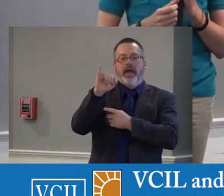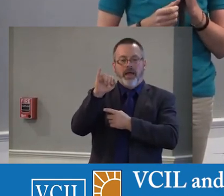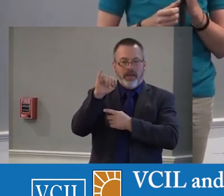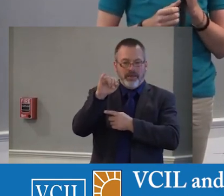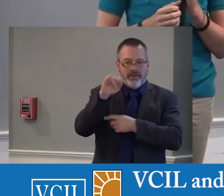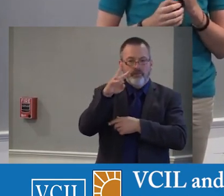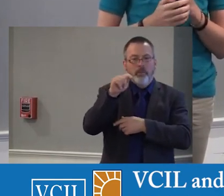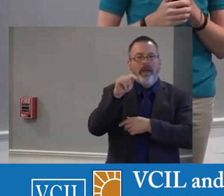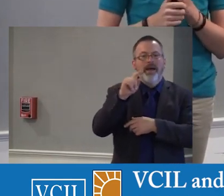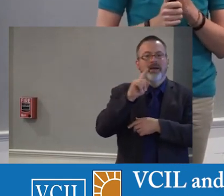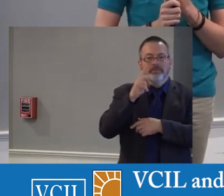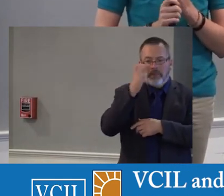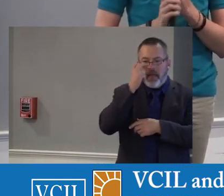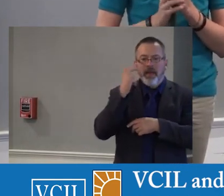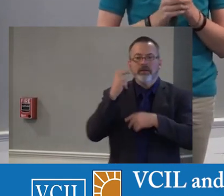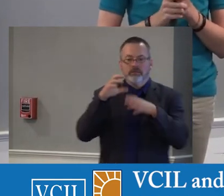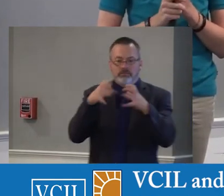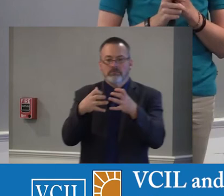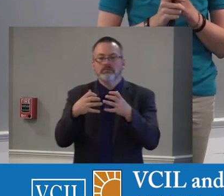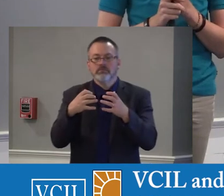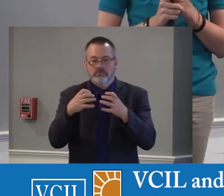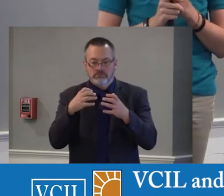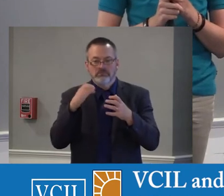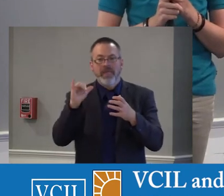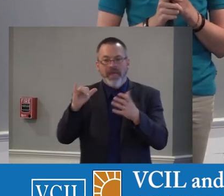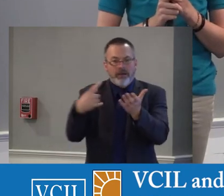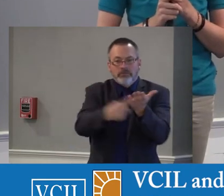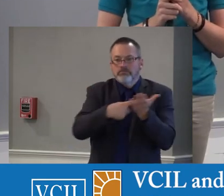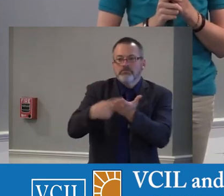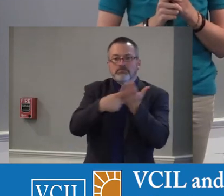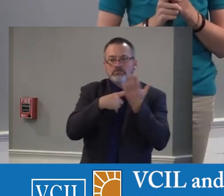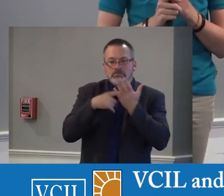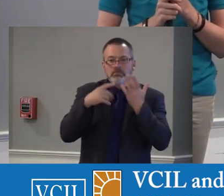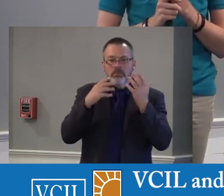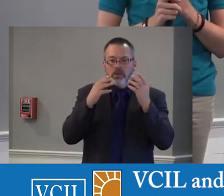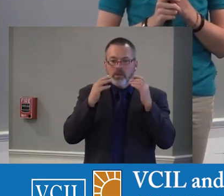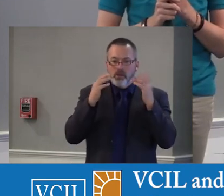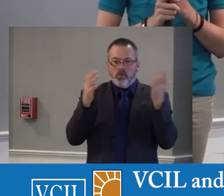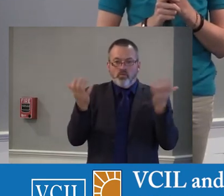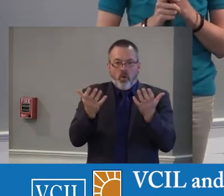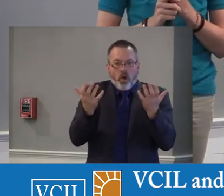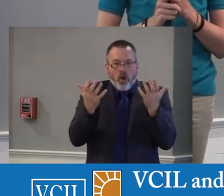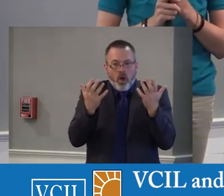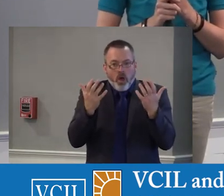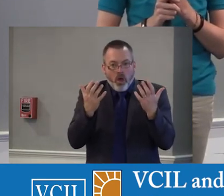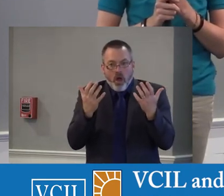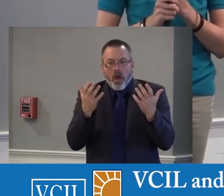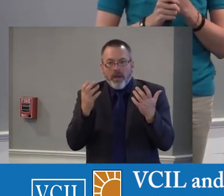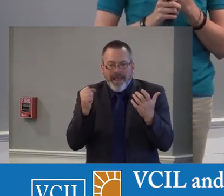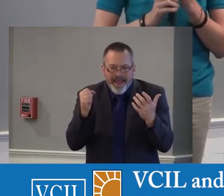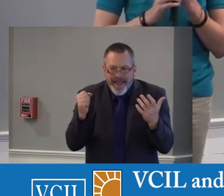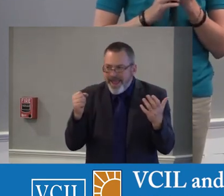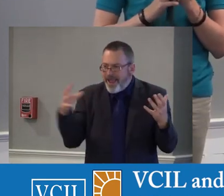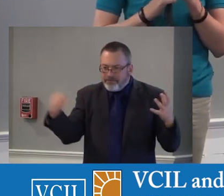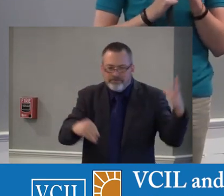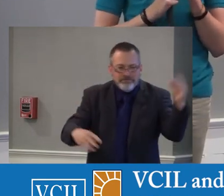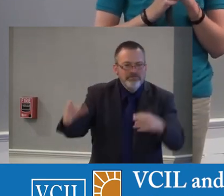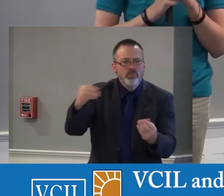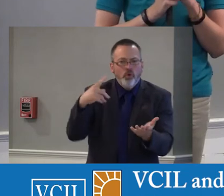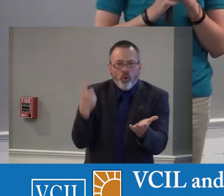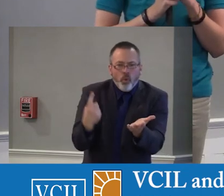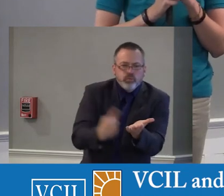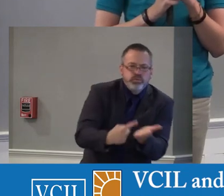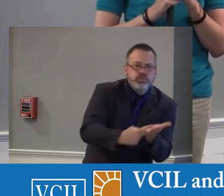DBVI SRC noted Sean's ability to bring a sense of ease into the meeting and his ability to make people